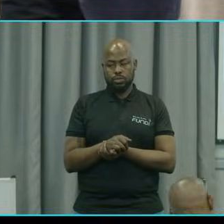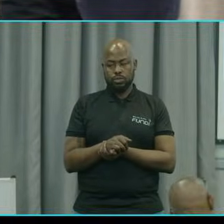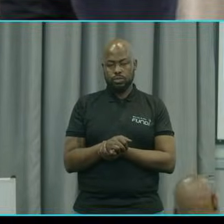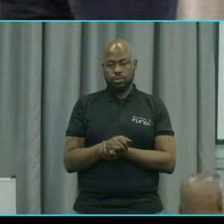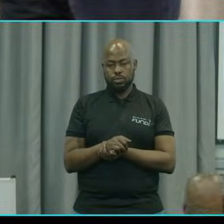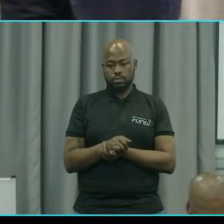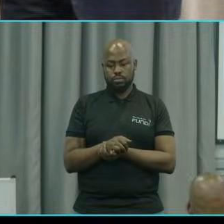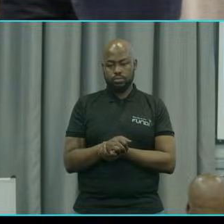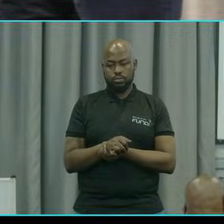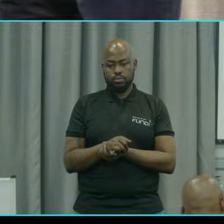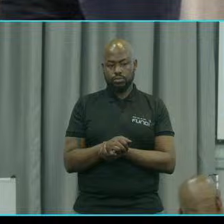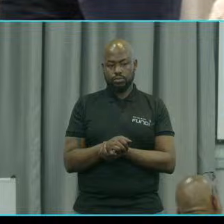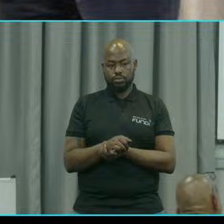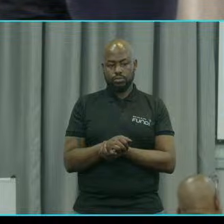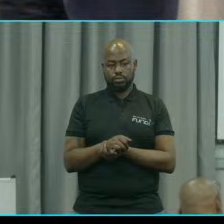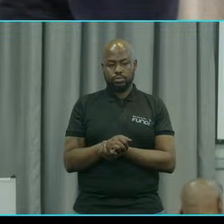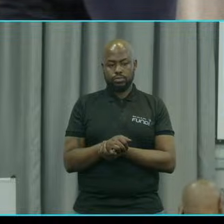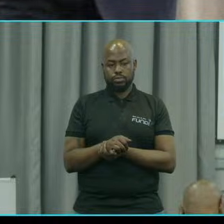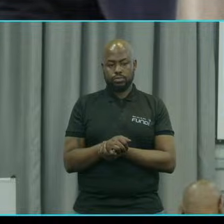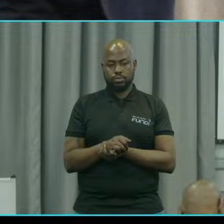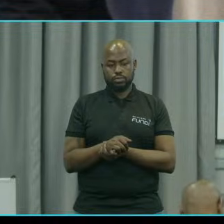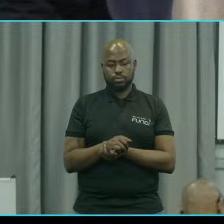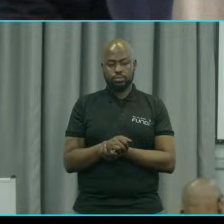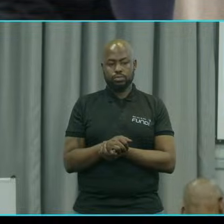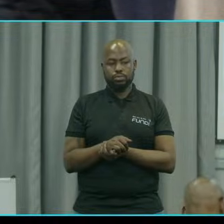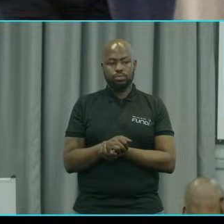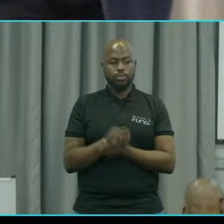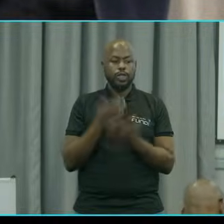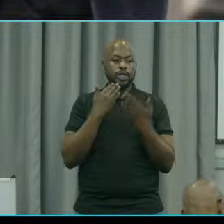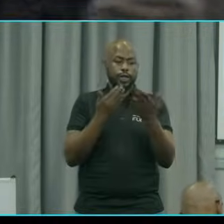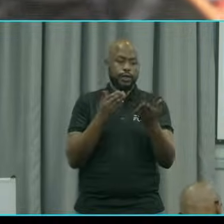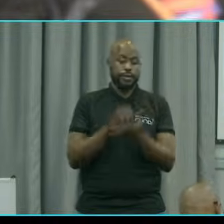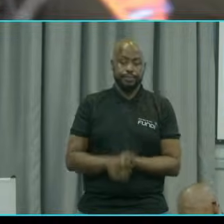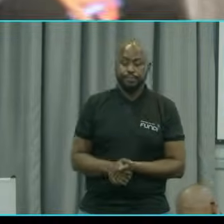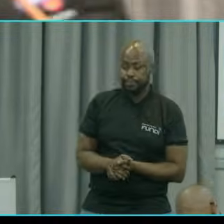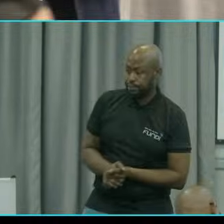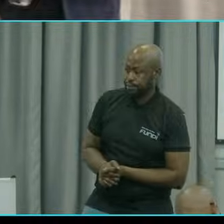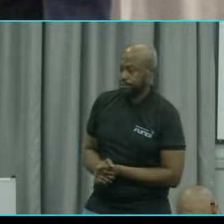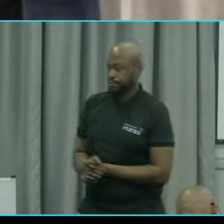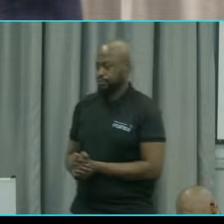The next slide. Colleagues, thank you very much.